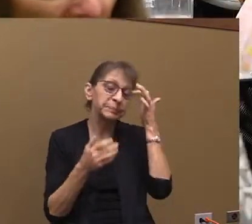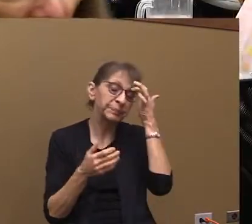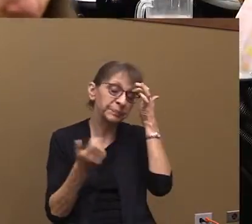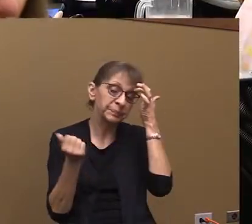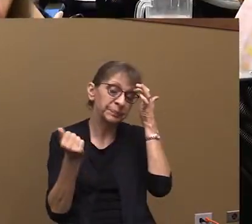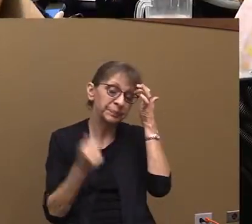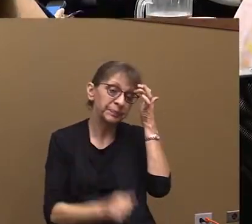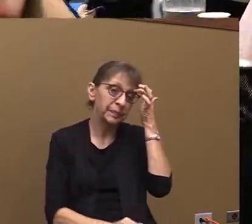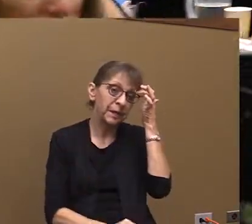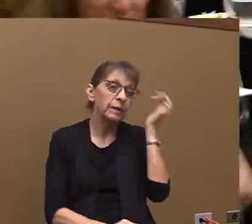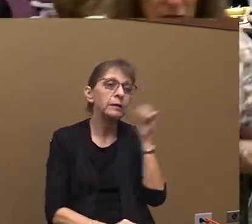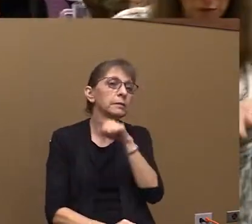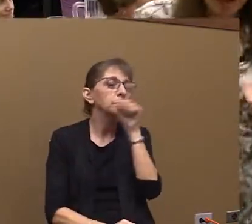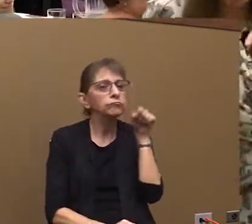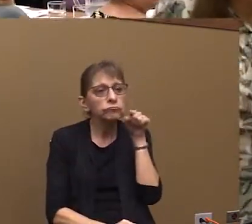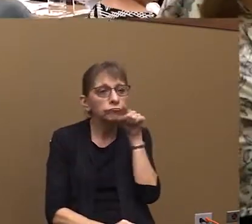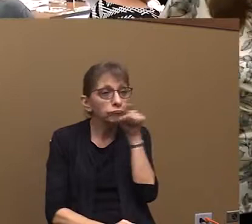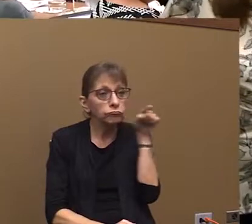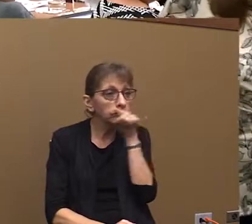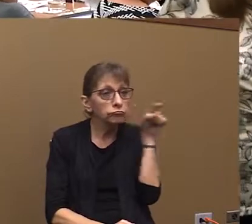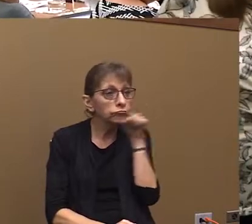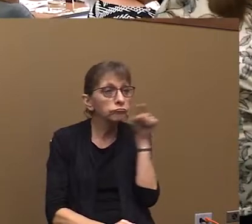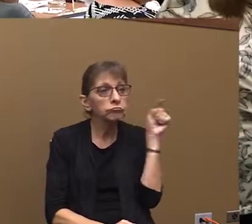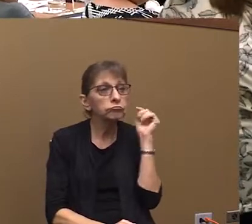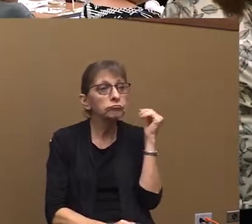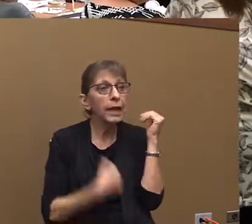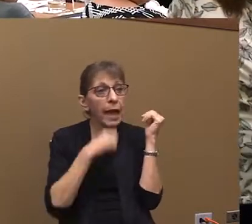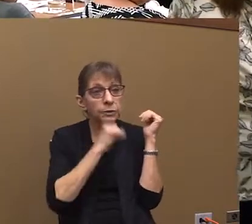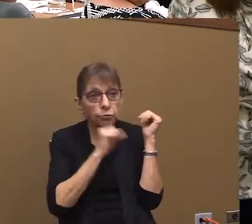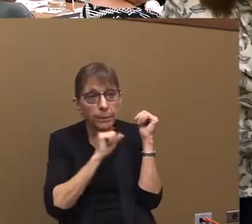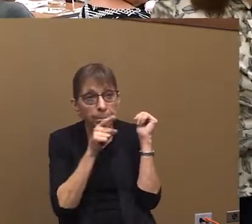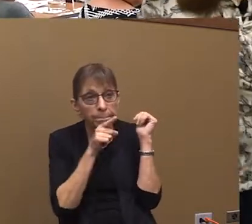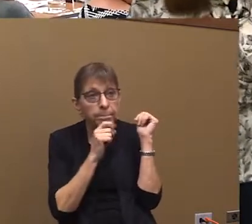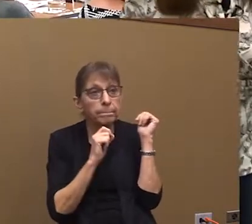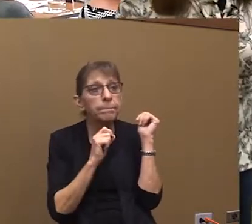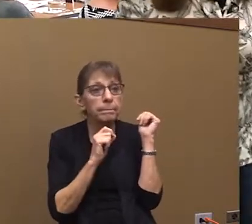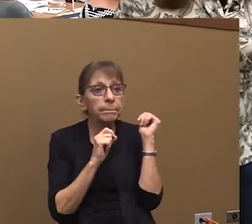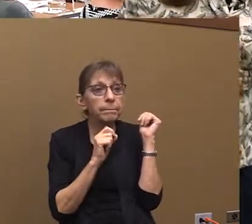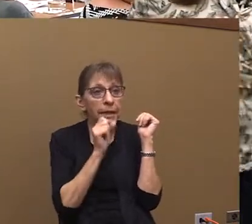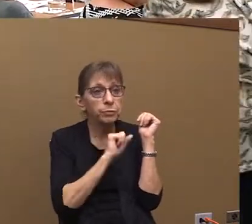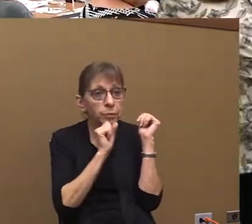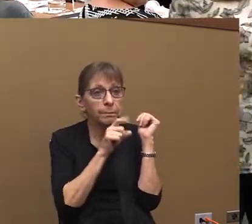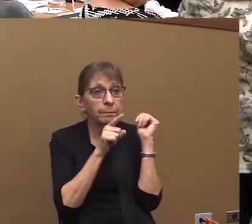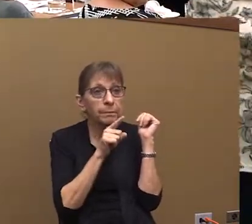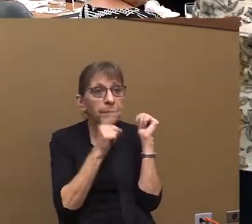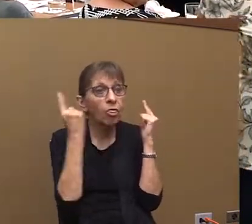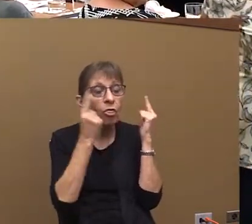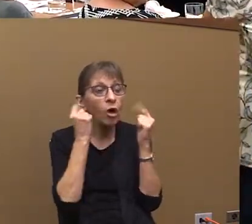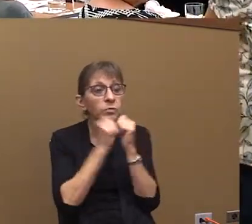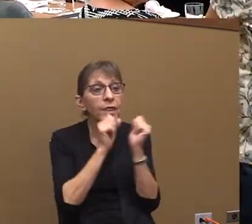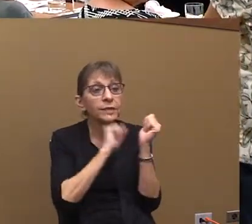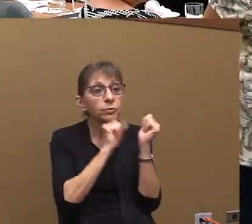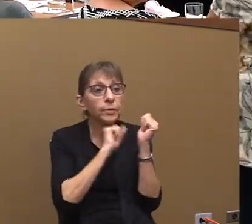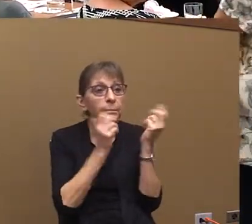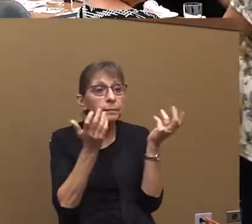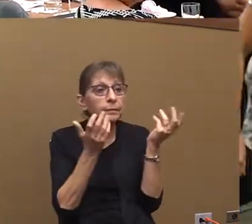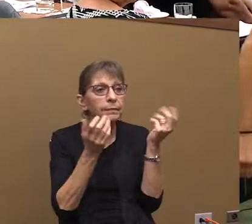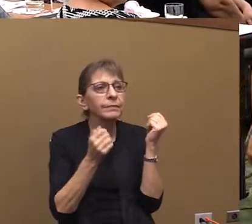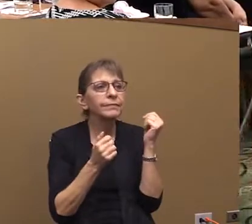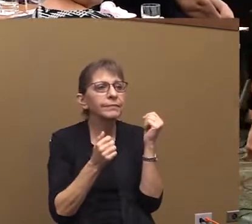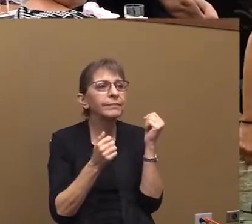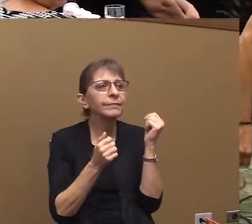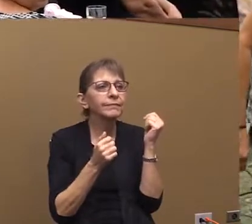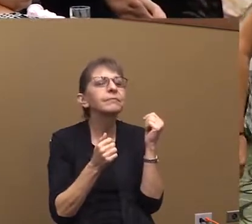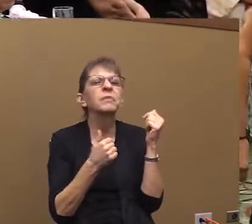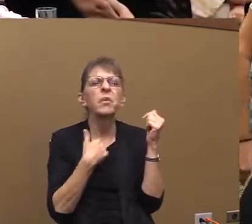Okay, you guys had the ice cream. Ice cream, thoughts with the ice cream? You had a